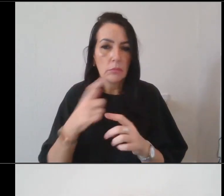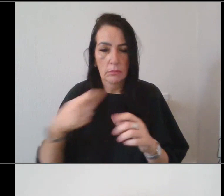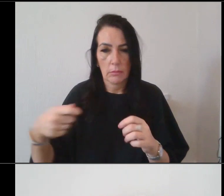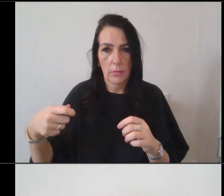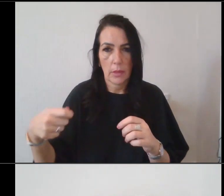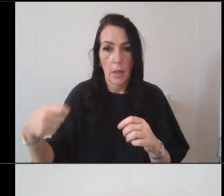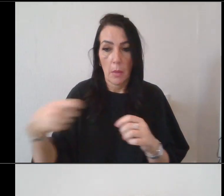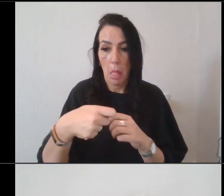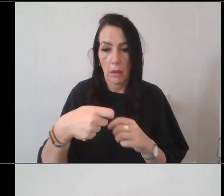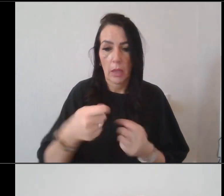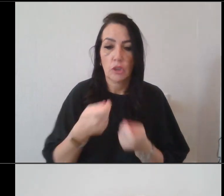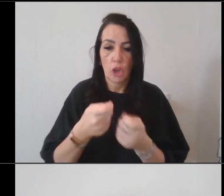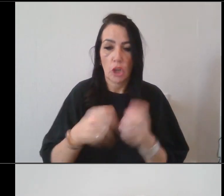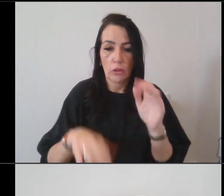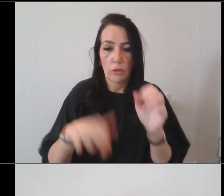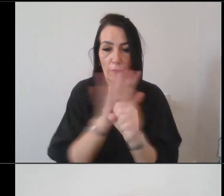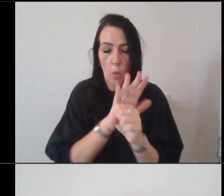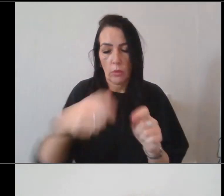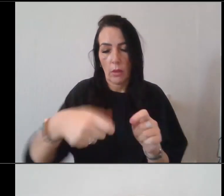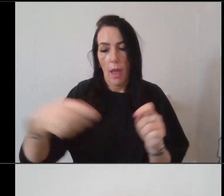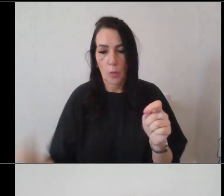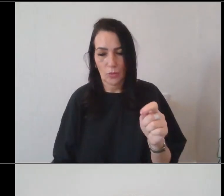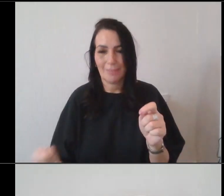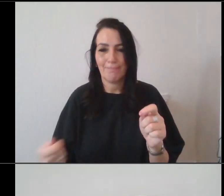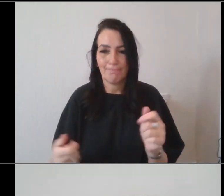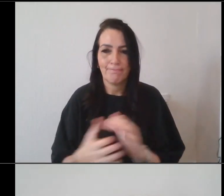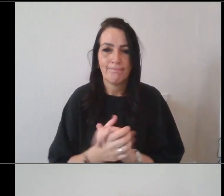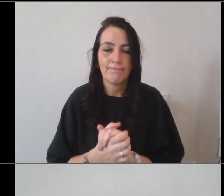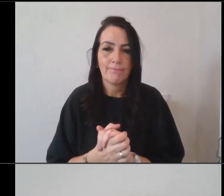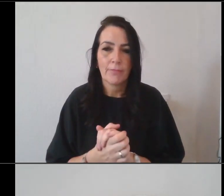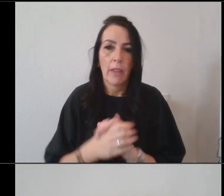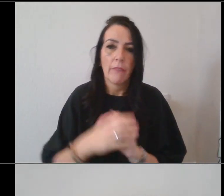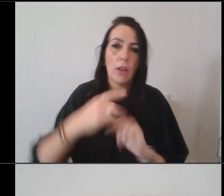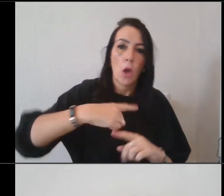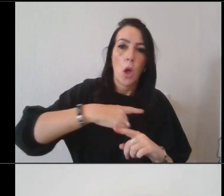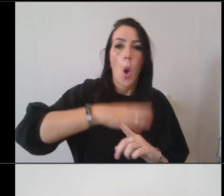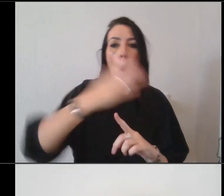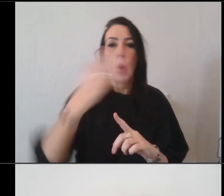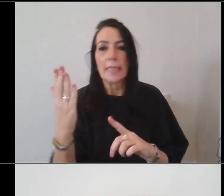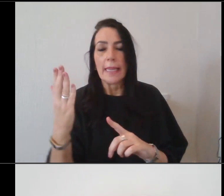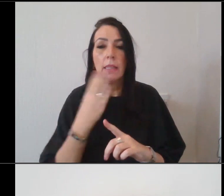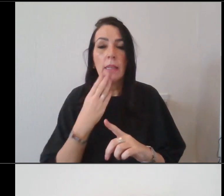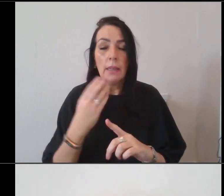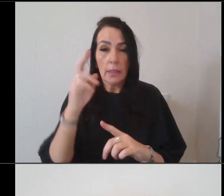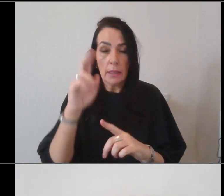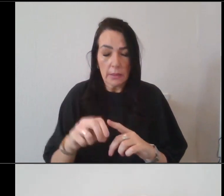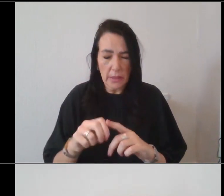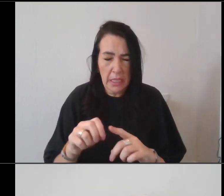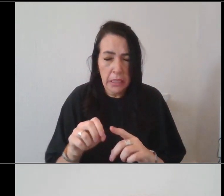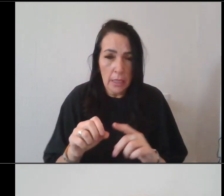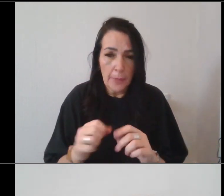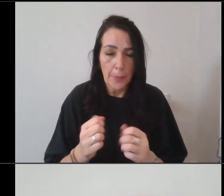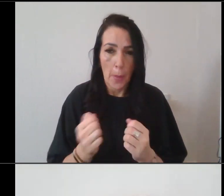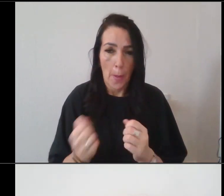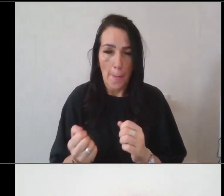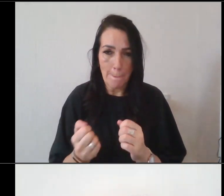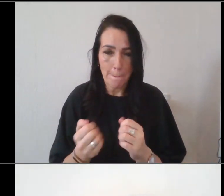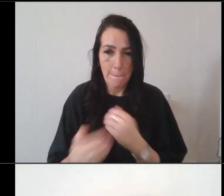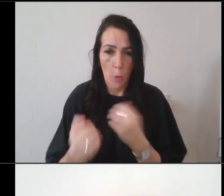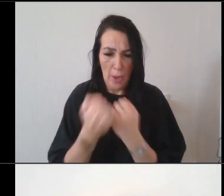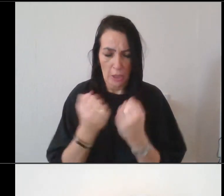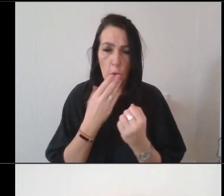it's fully charged. If you've got it plugged in all day, it's using kind of extra energy